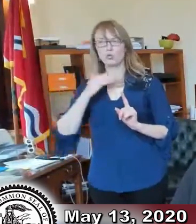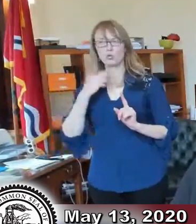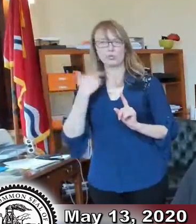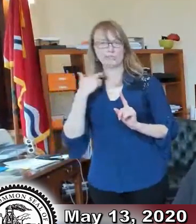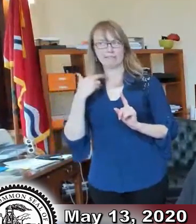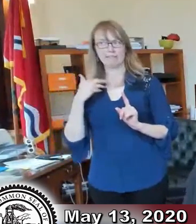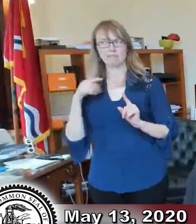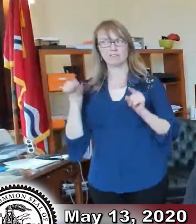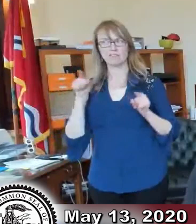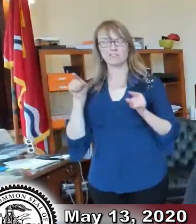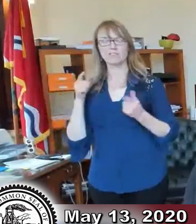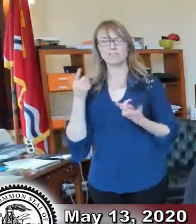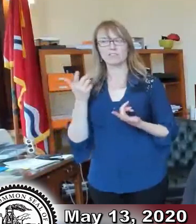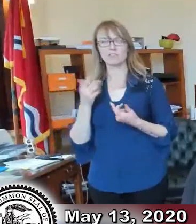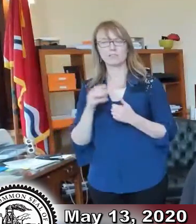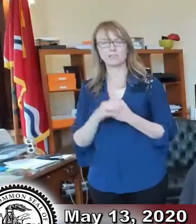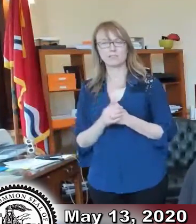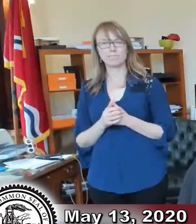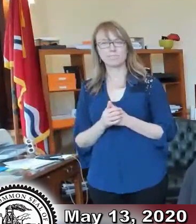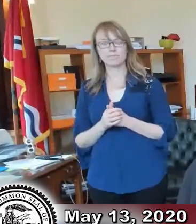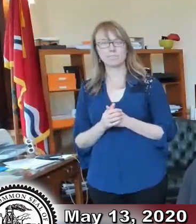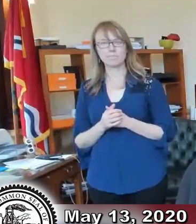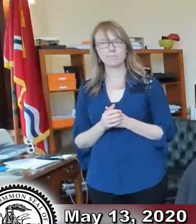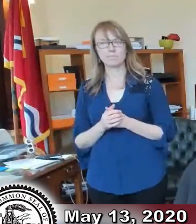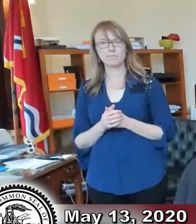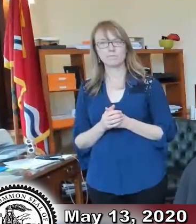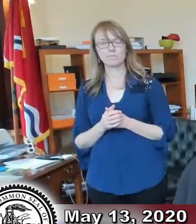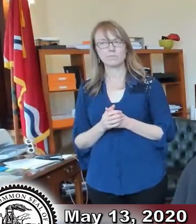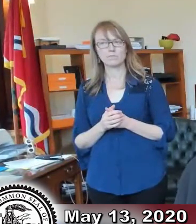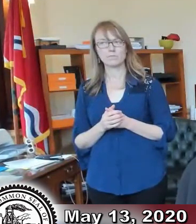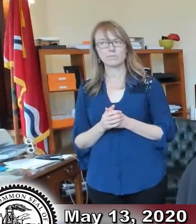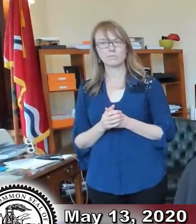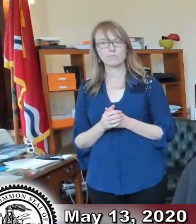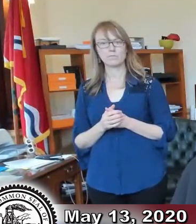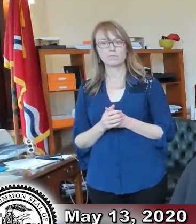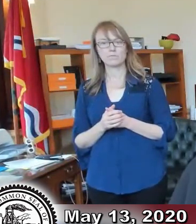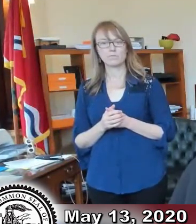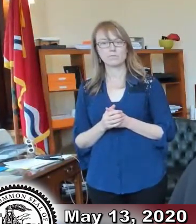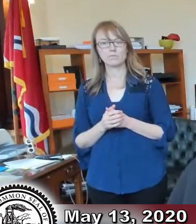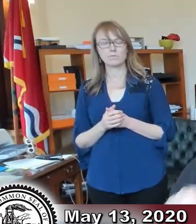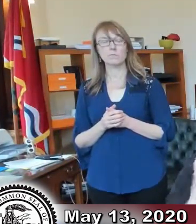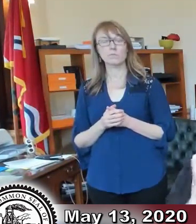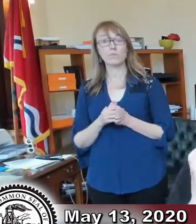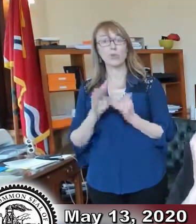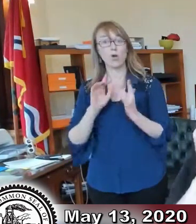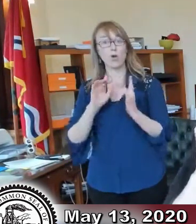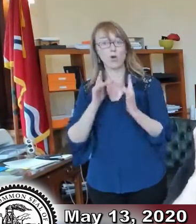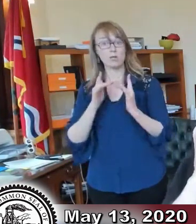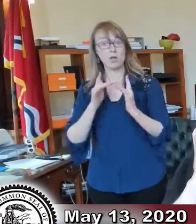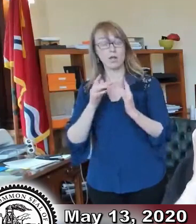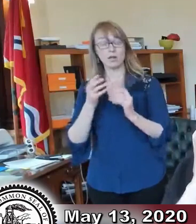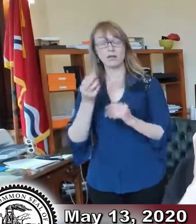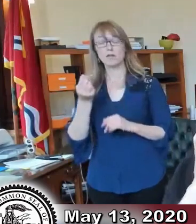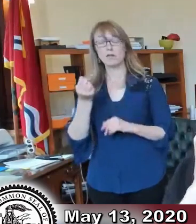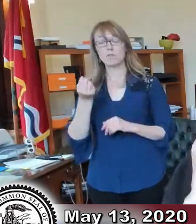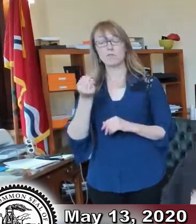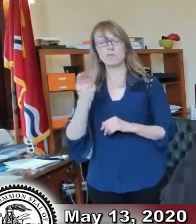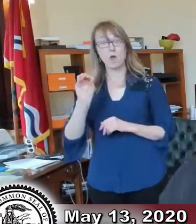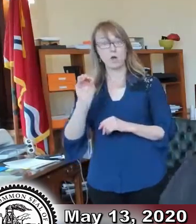most people, if you go online, and it's simple, it's let me look here.